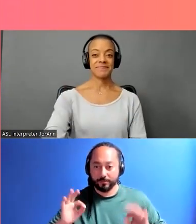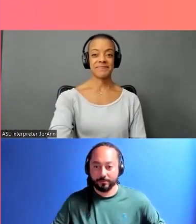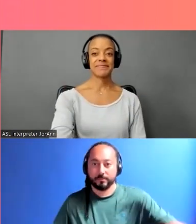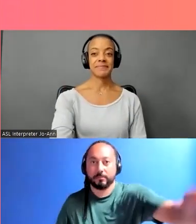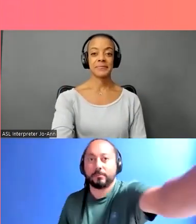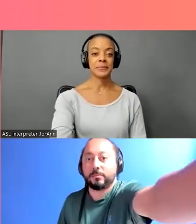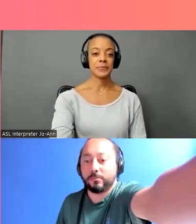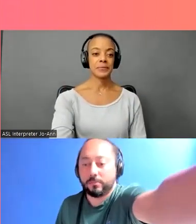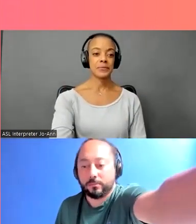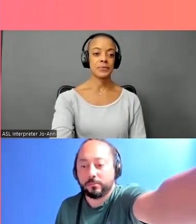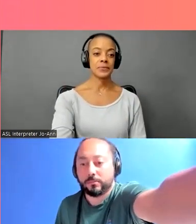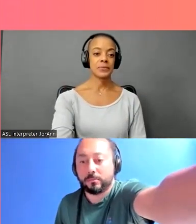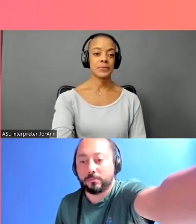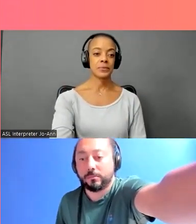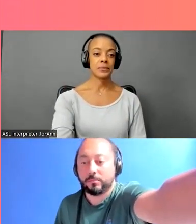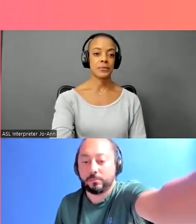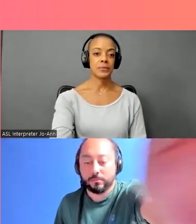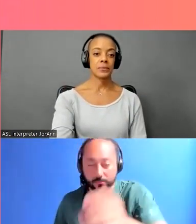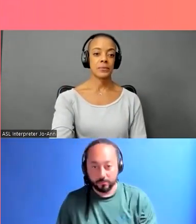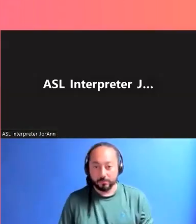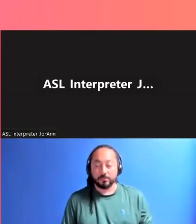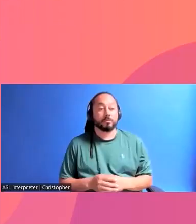So what did we find?